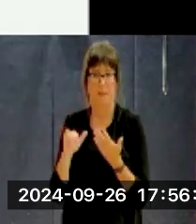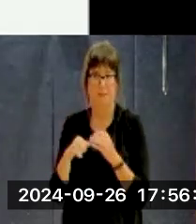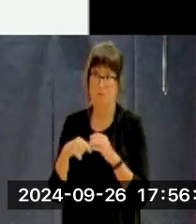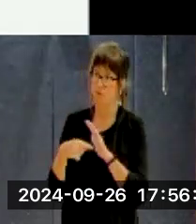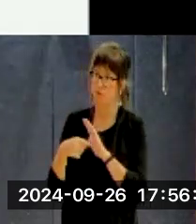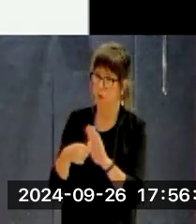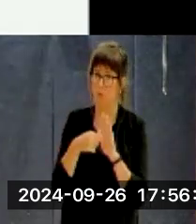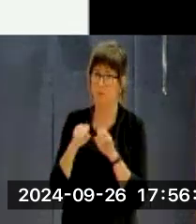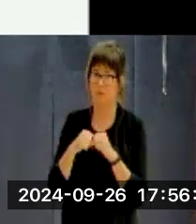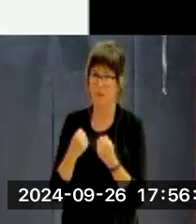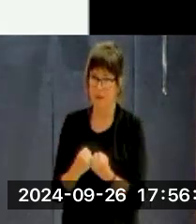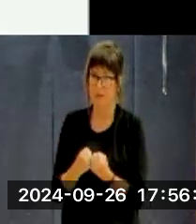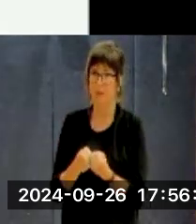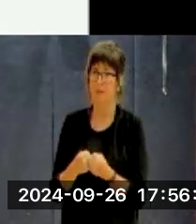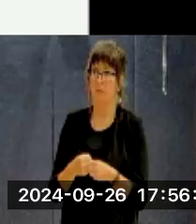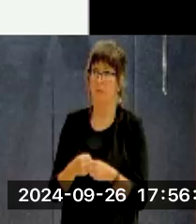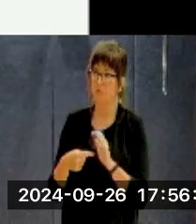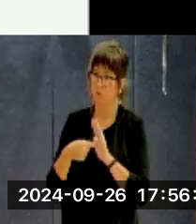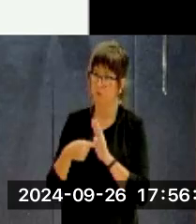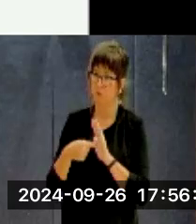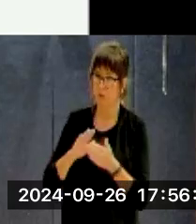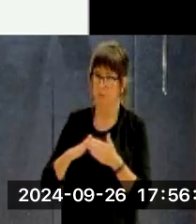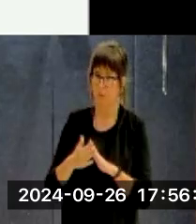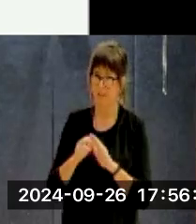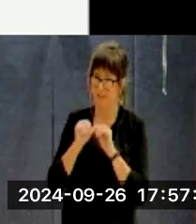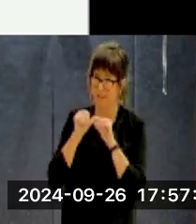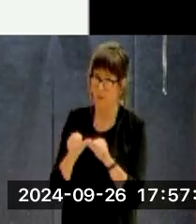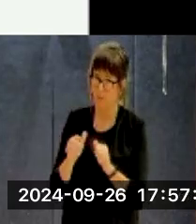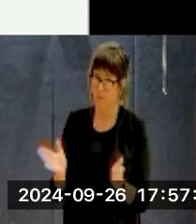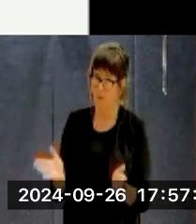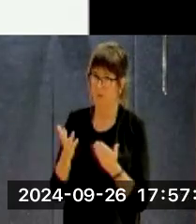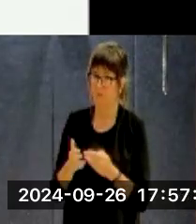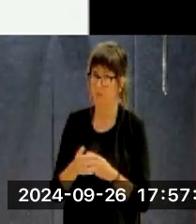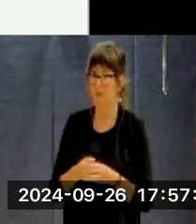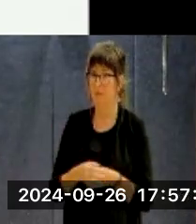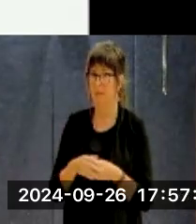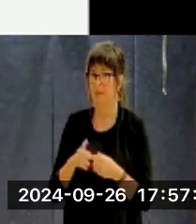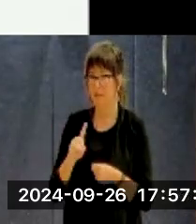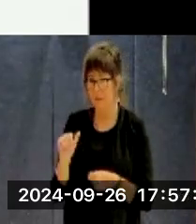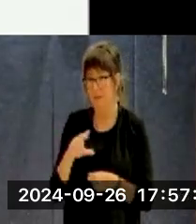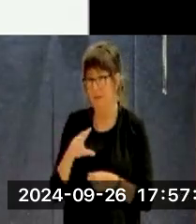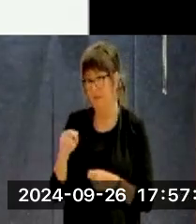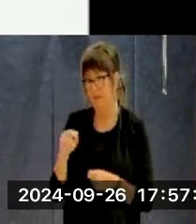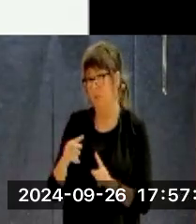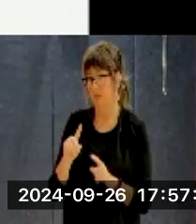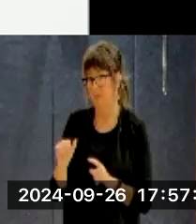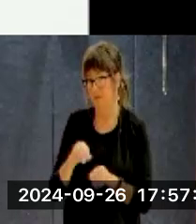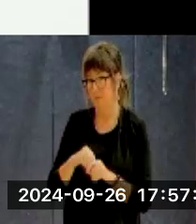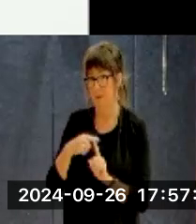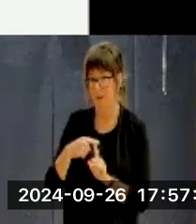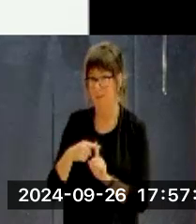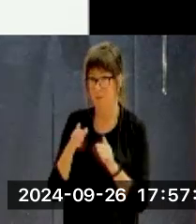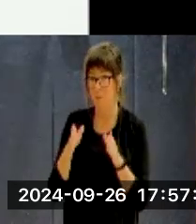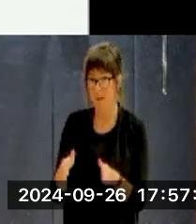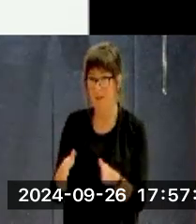to society, that send signals to community to continue to uplift disability and view disability in a positive